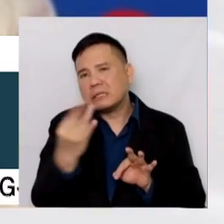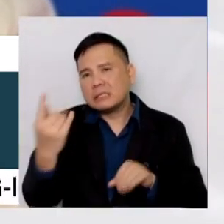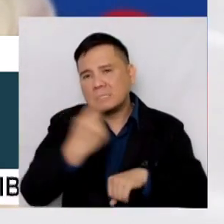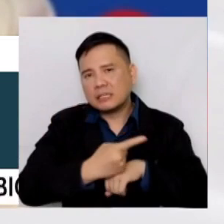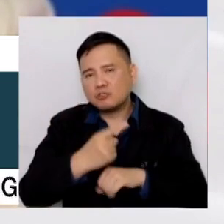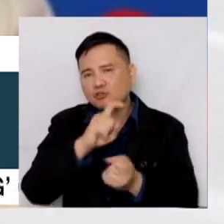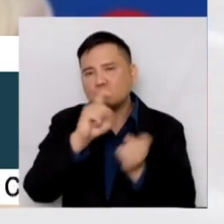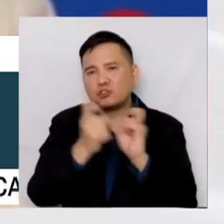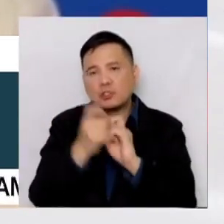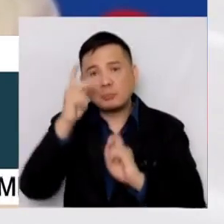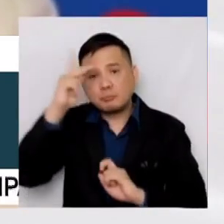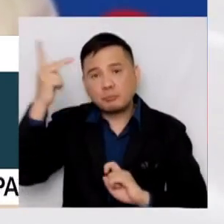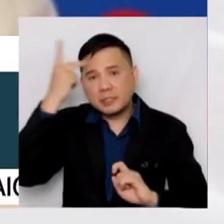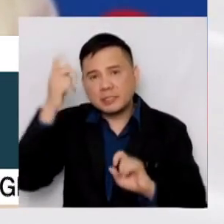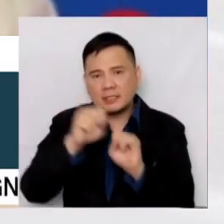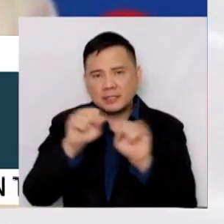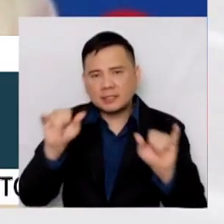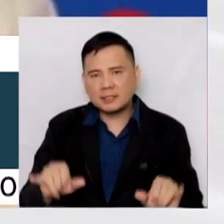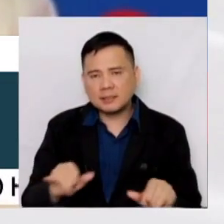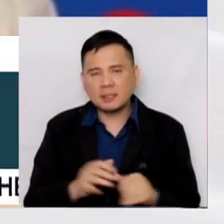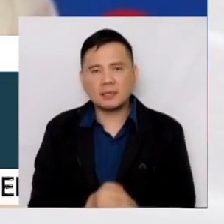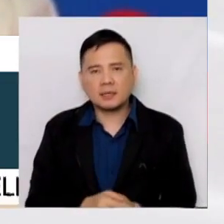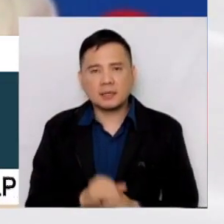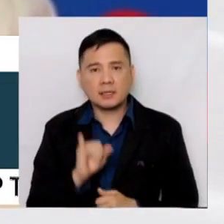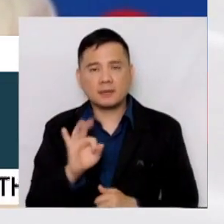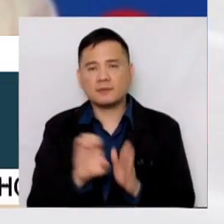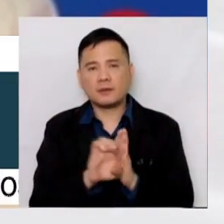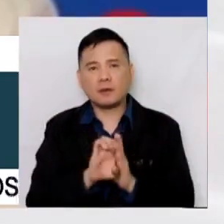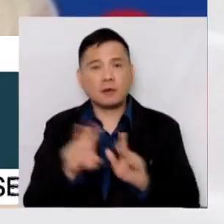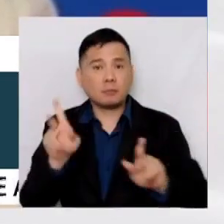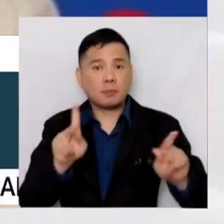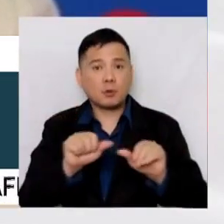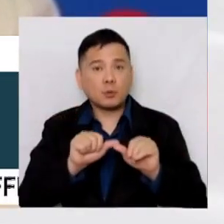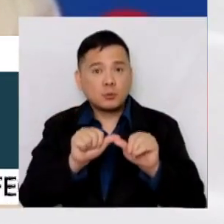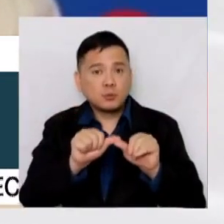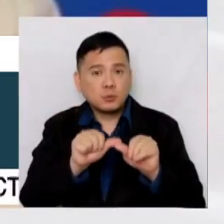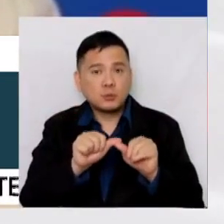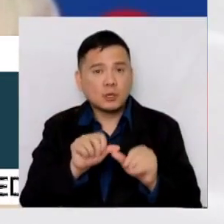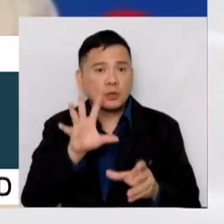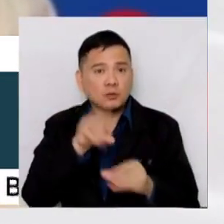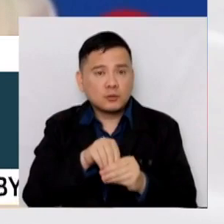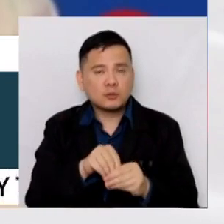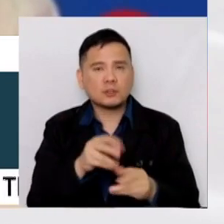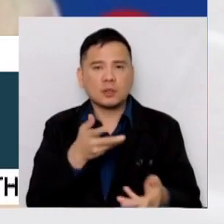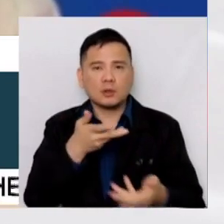6 years, I believe if people continue to participate,